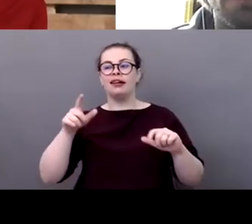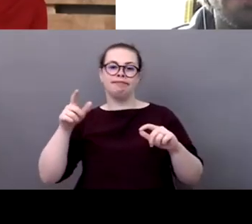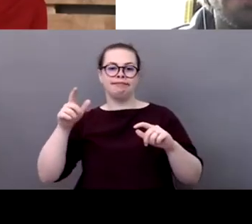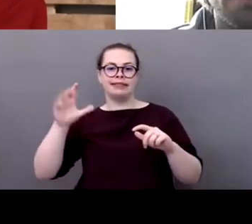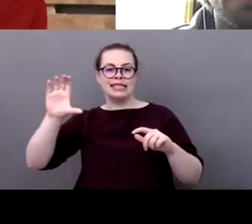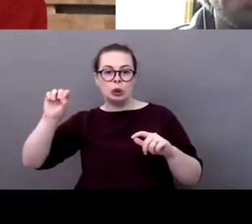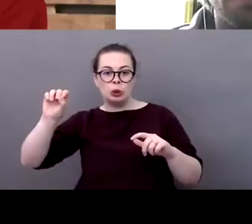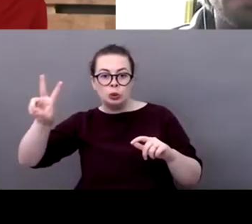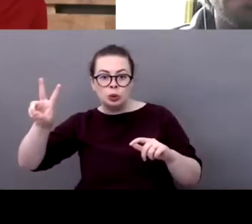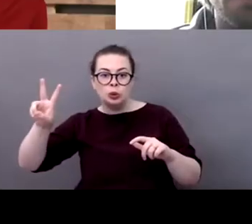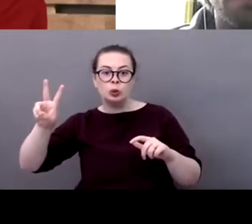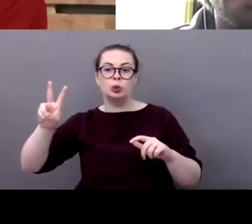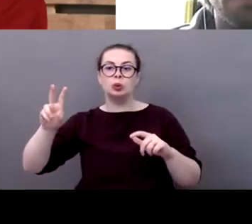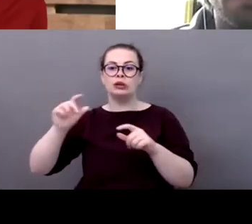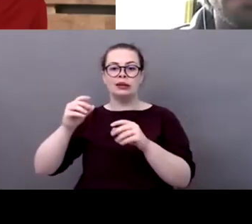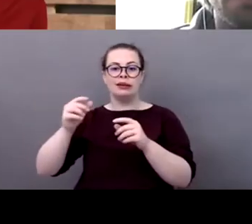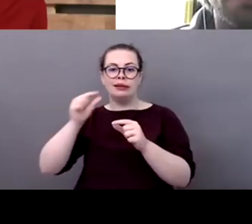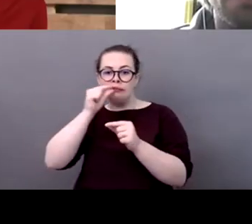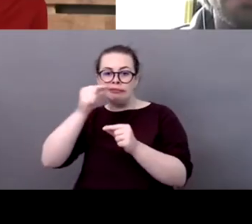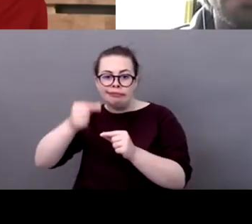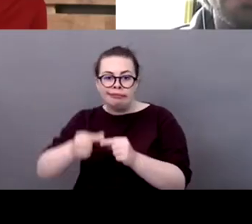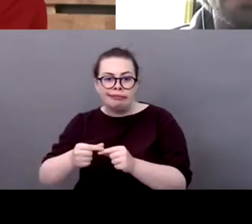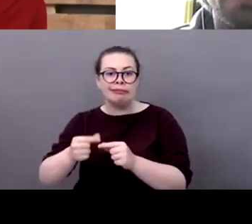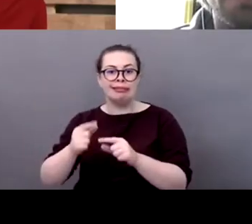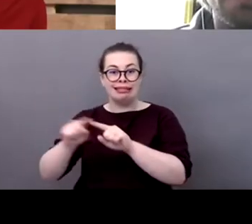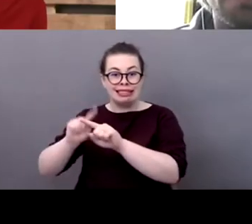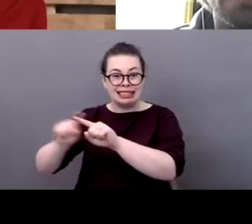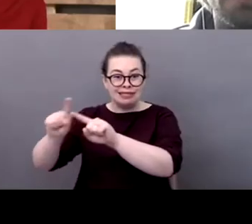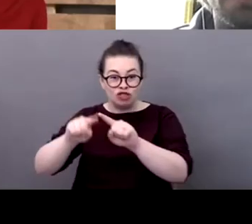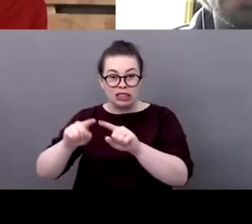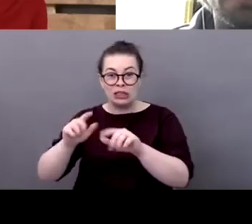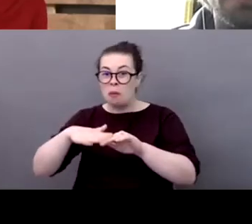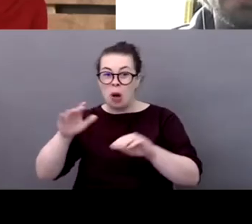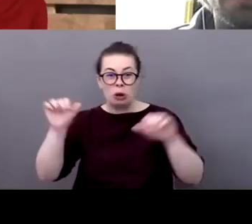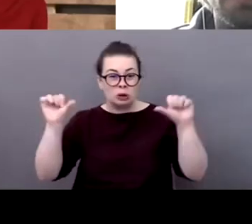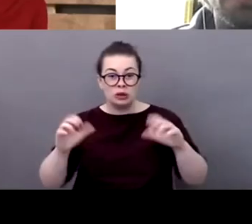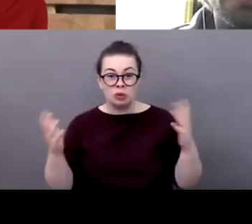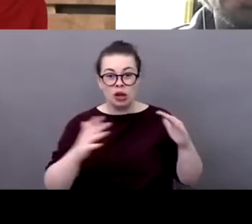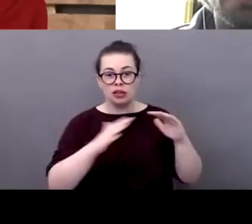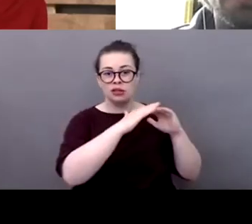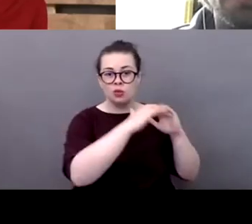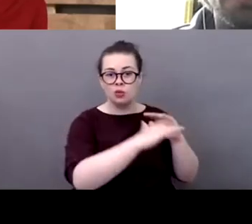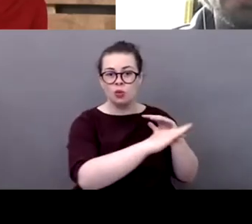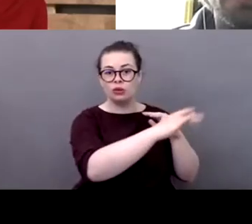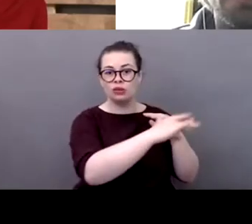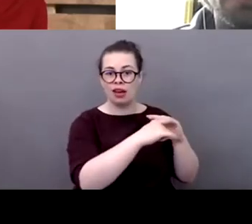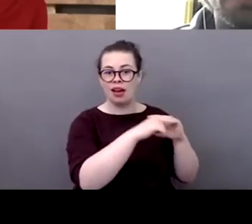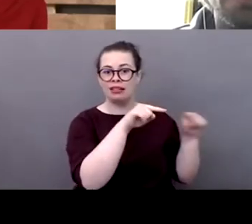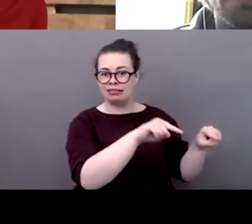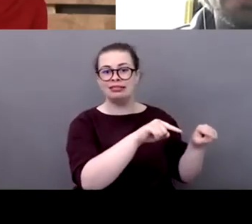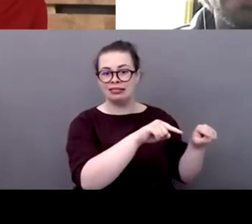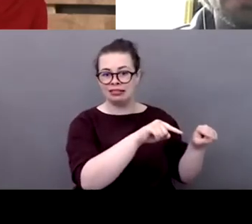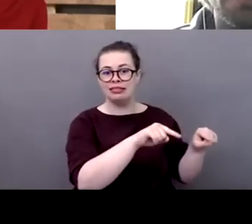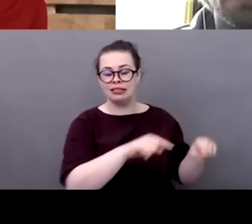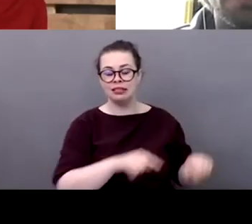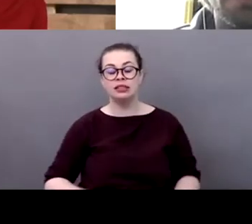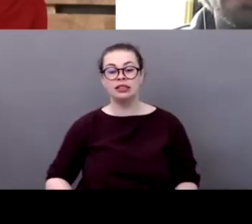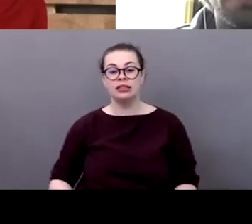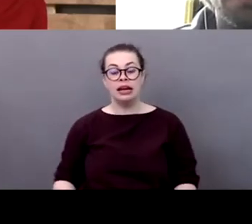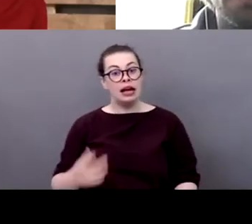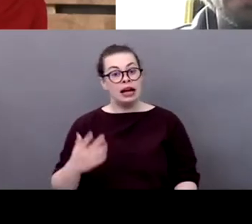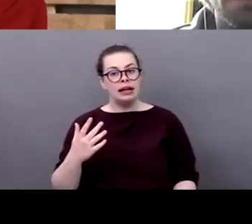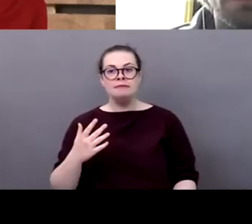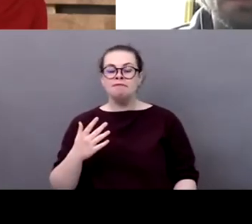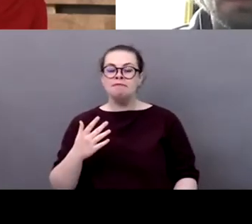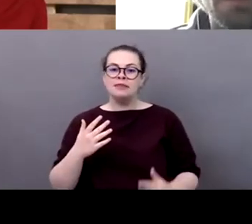really exciting to see what can happen when you mobilize a community through something shared like sport. And in surfing, it's just very